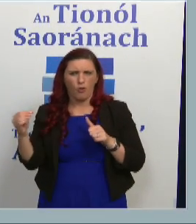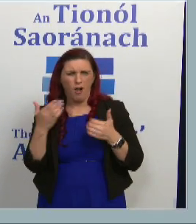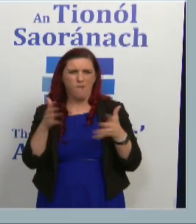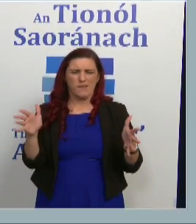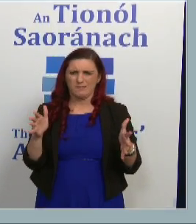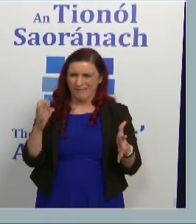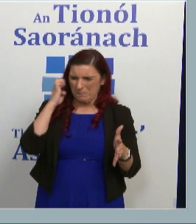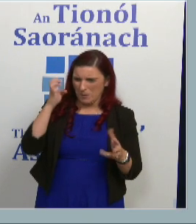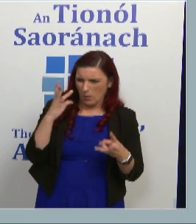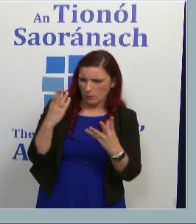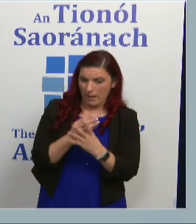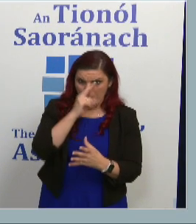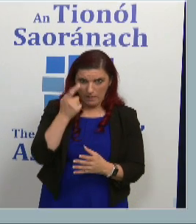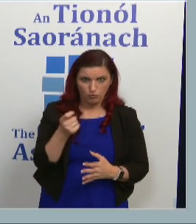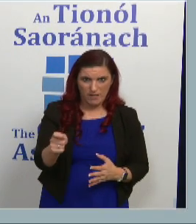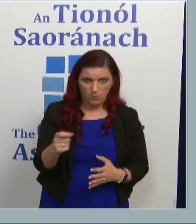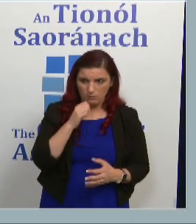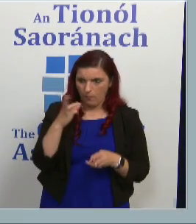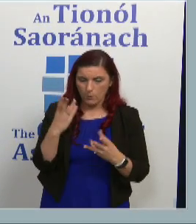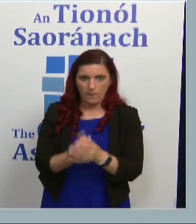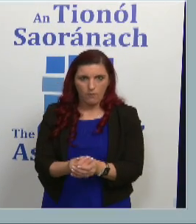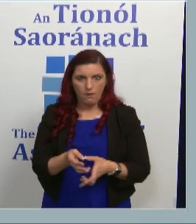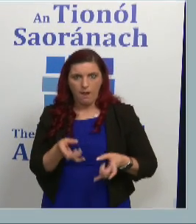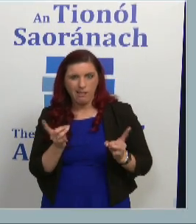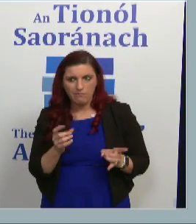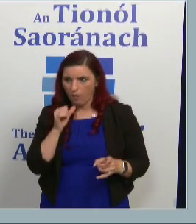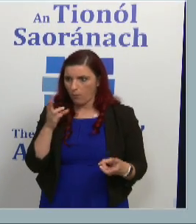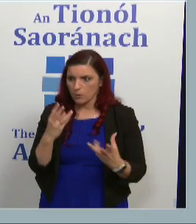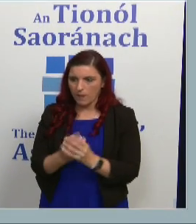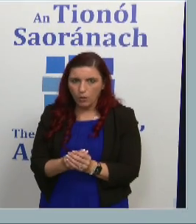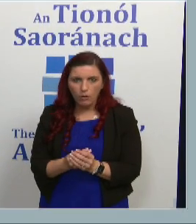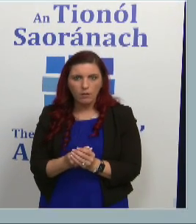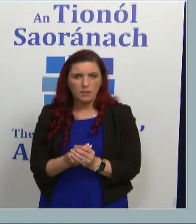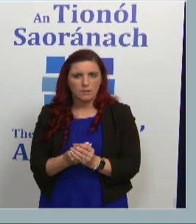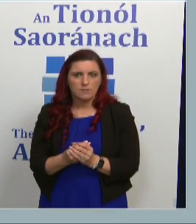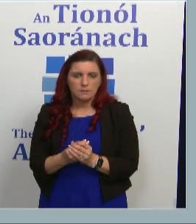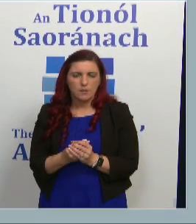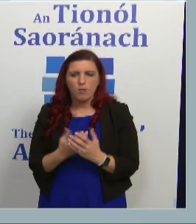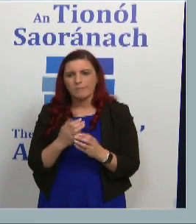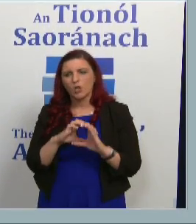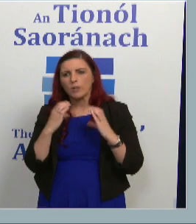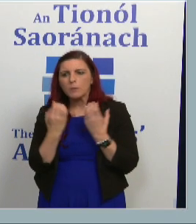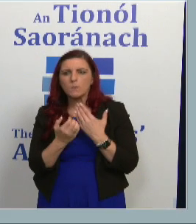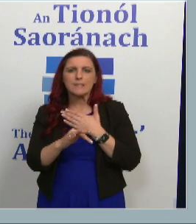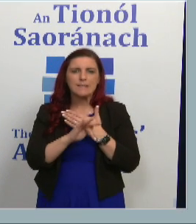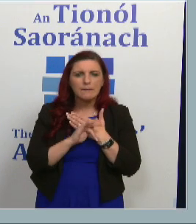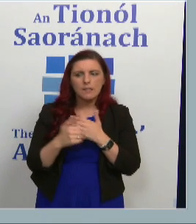policy. Transport is one that springs to mind. Health, what we might call community safety, the role of the